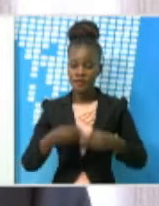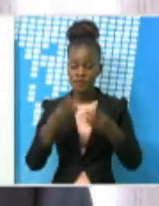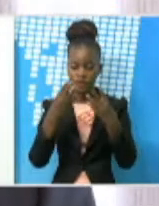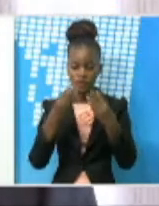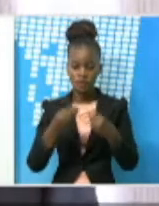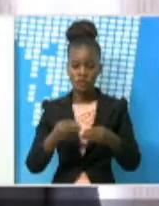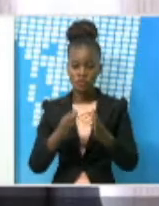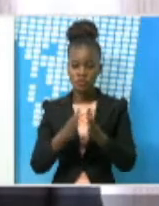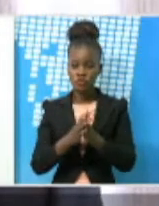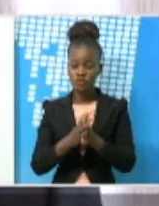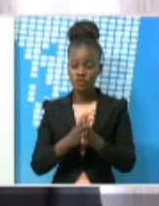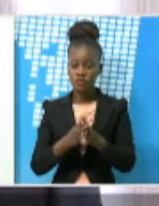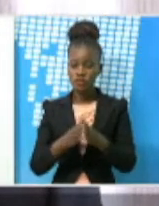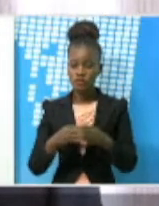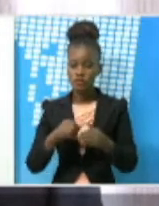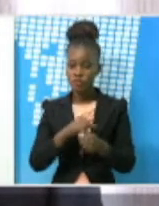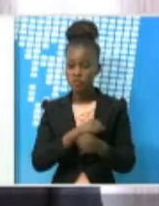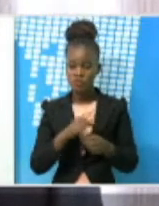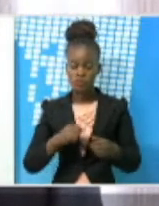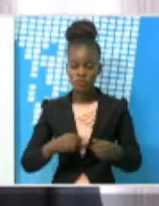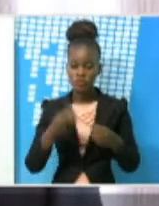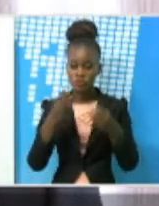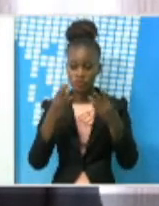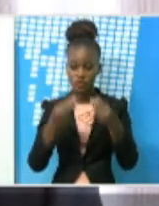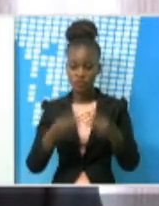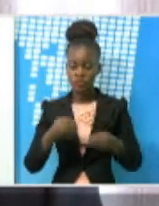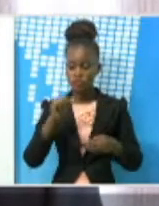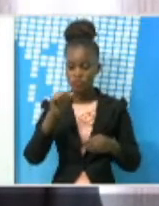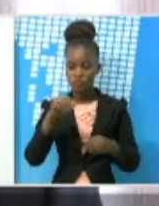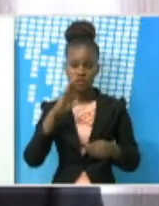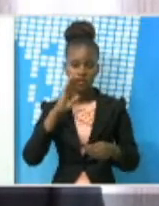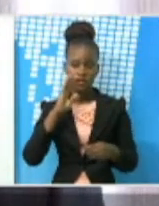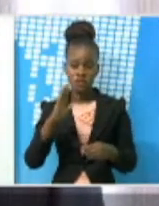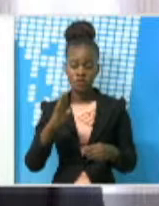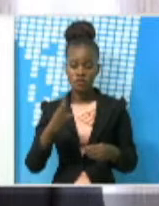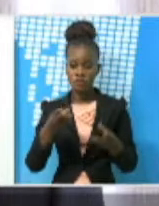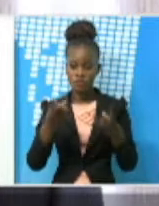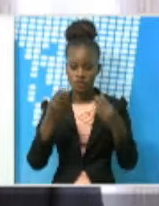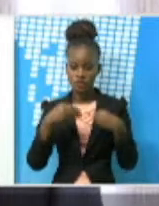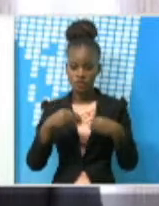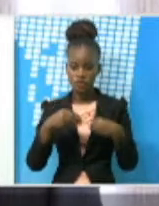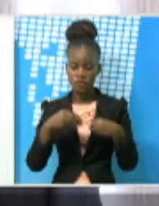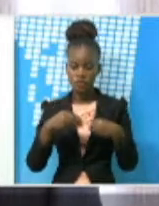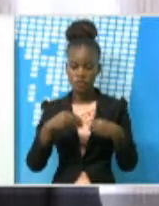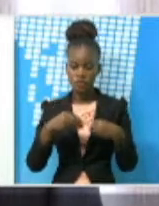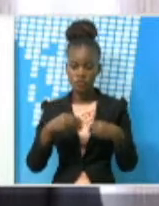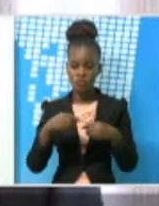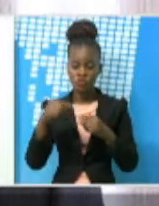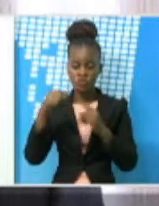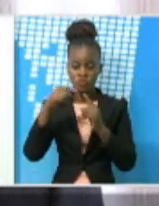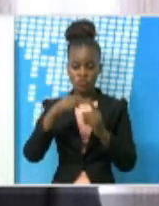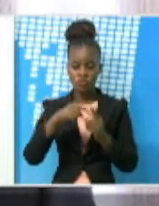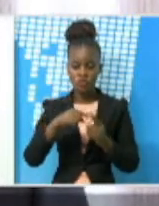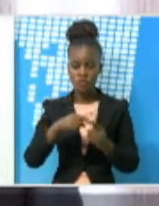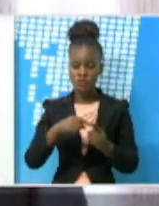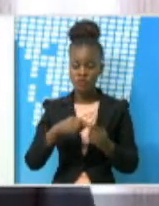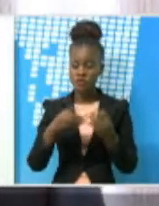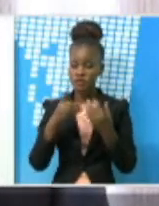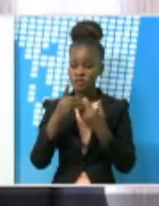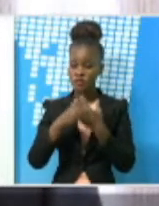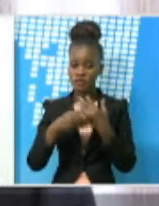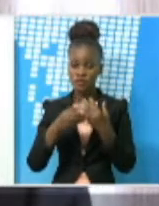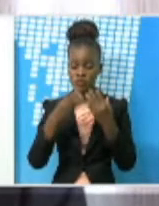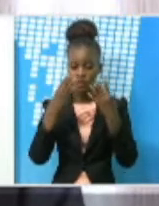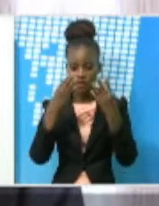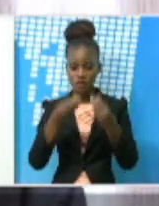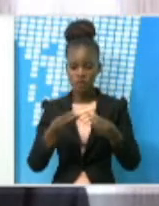and the women groups had recovered should be revolved to the districts that had recovered the